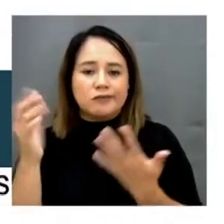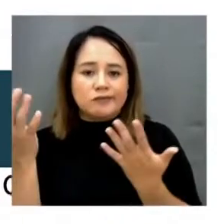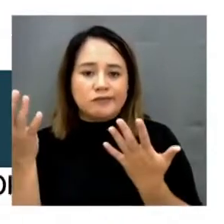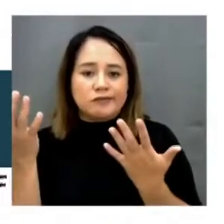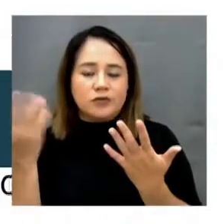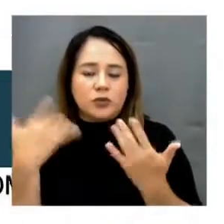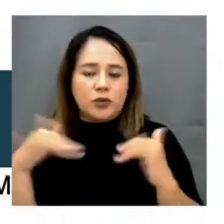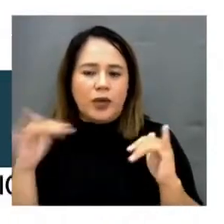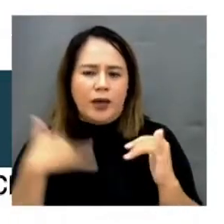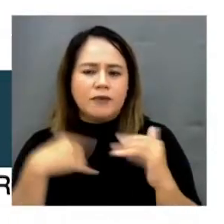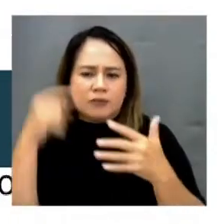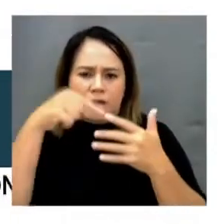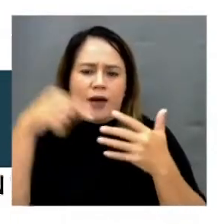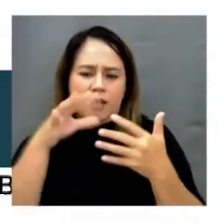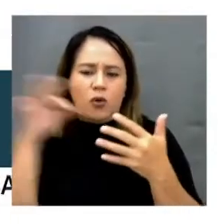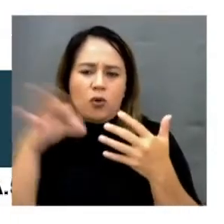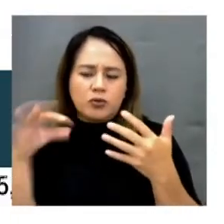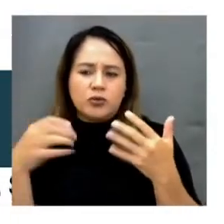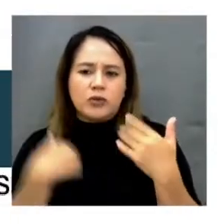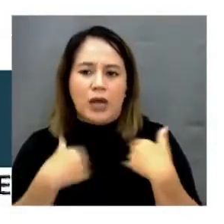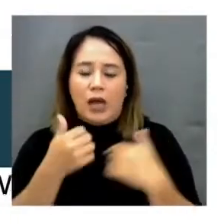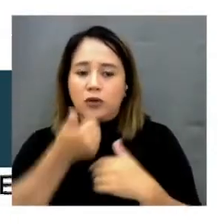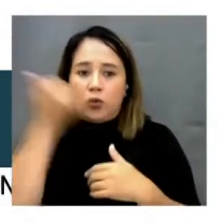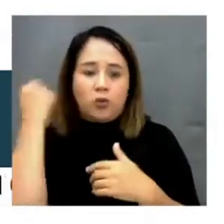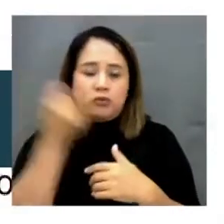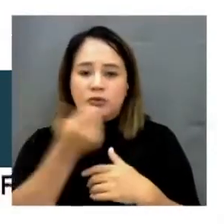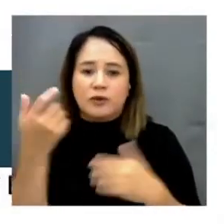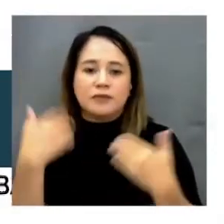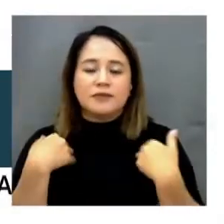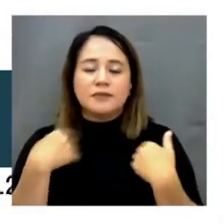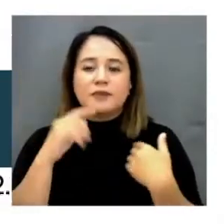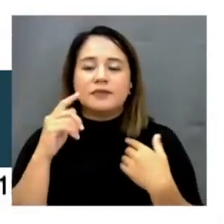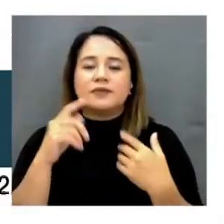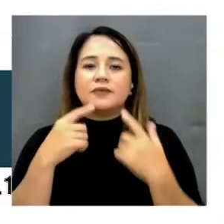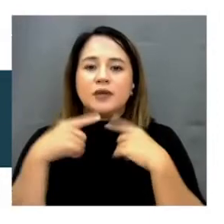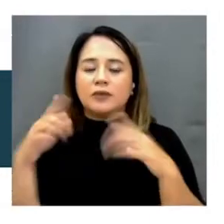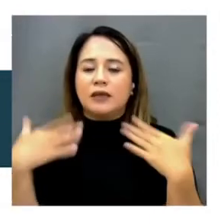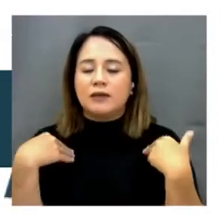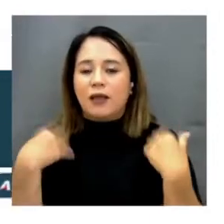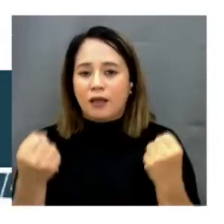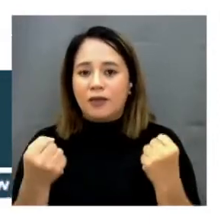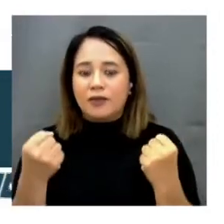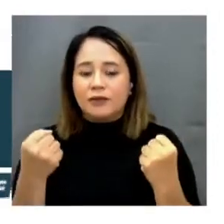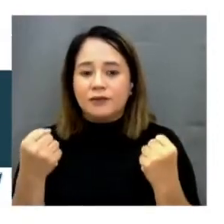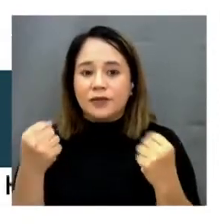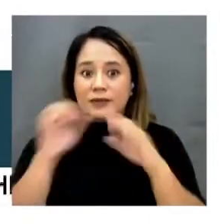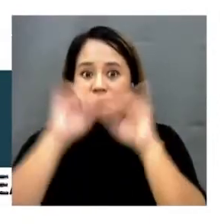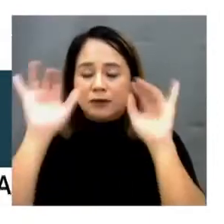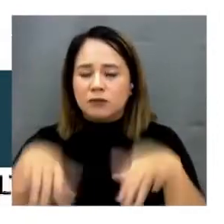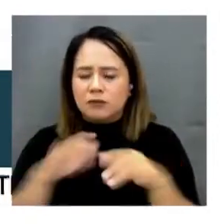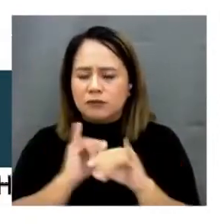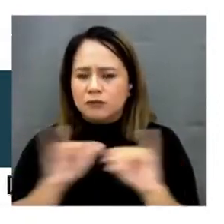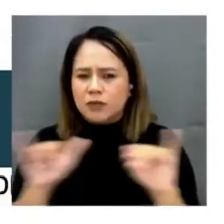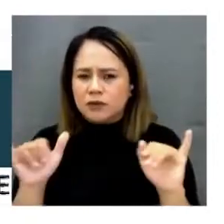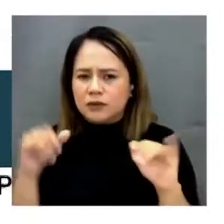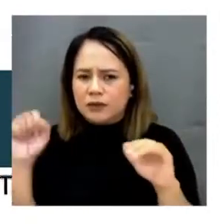can have several options. I don't want to remove the public health alert system, because this would affect